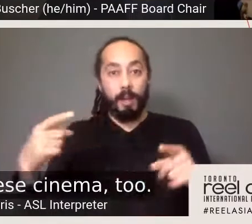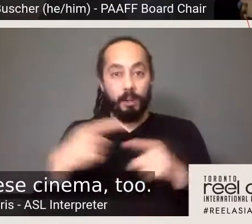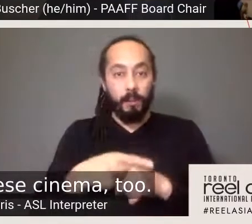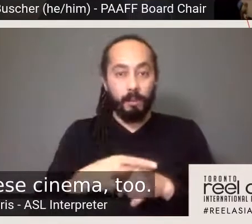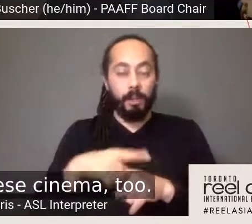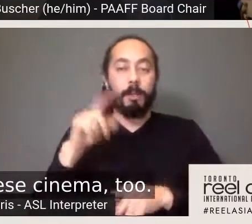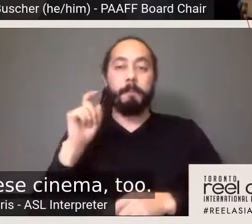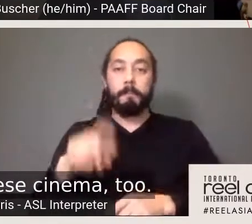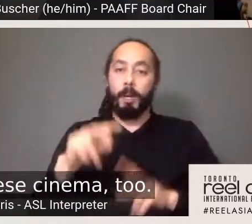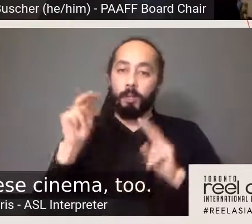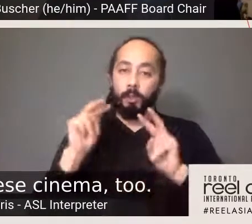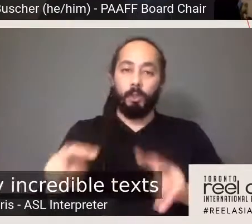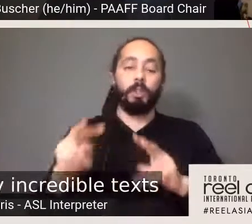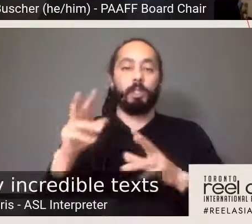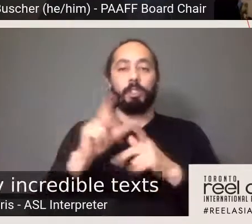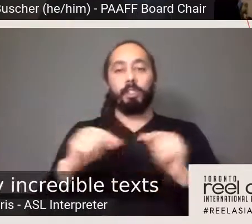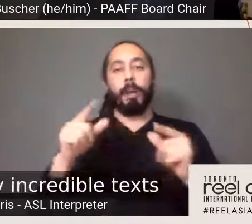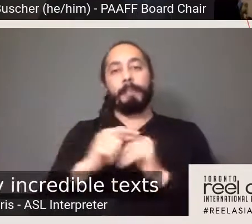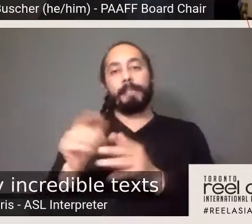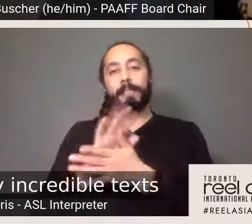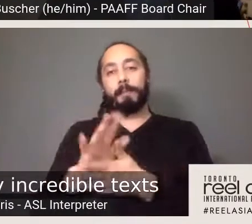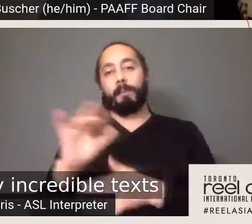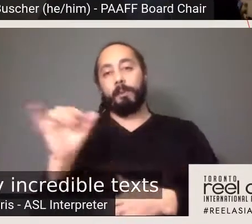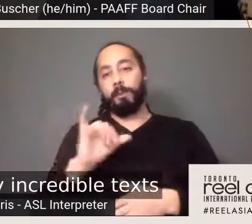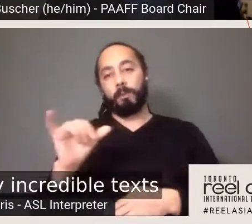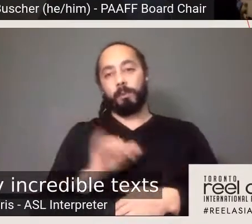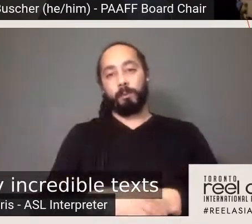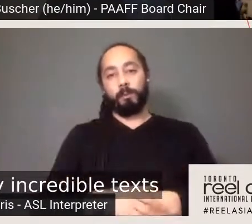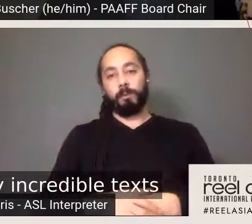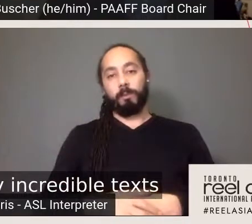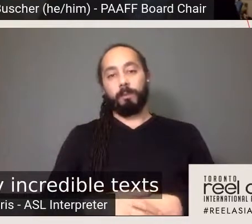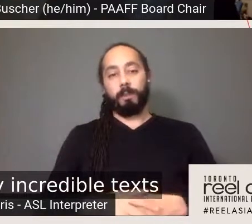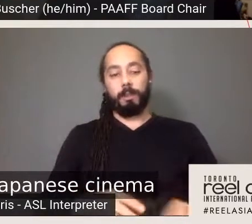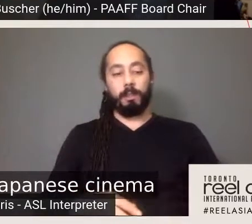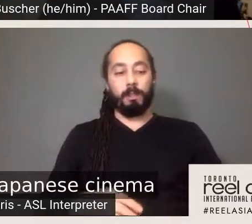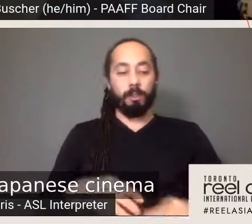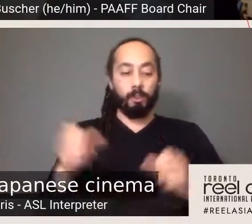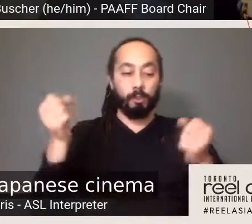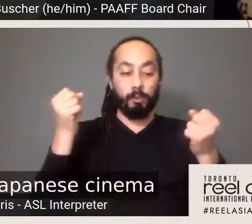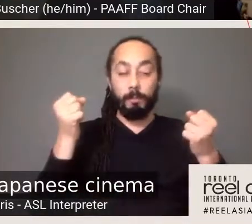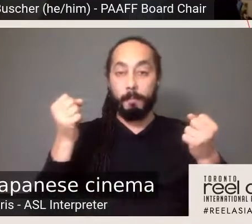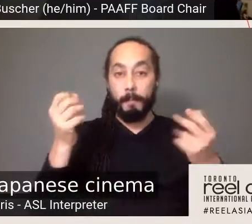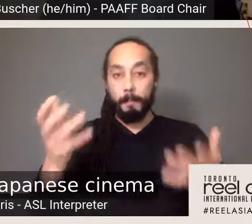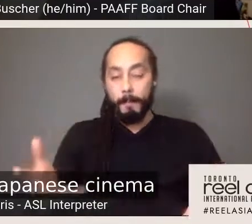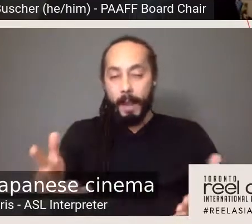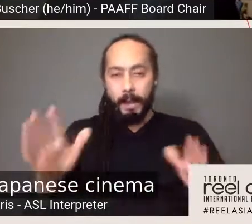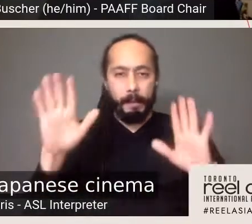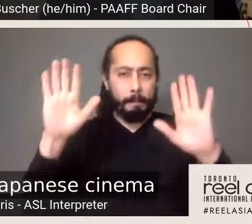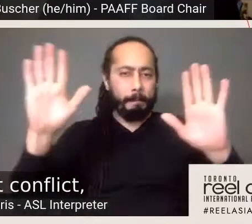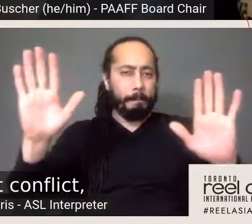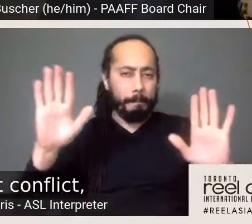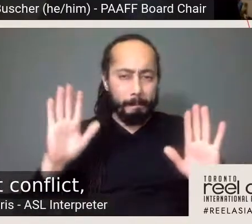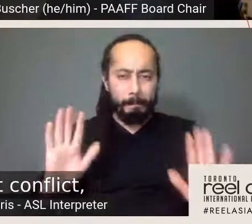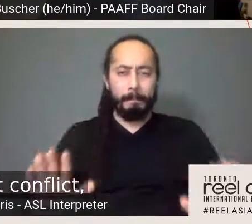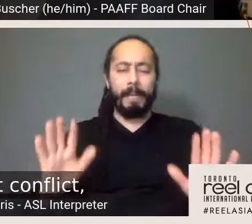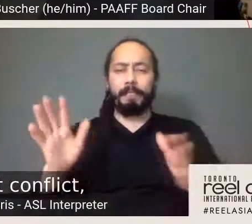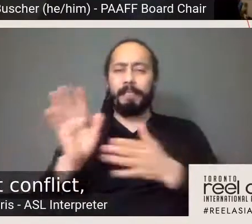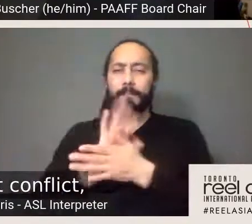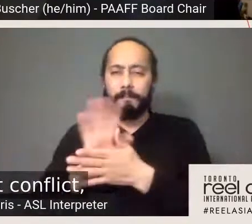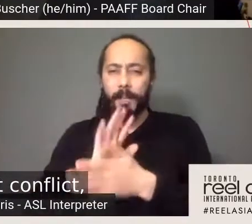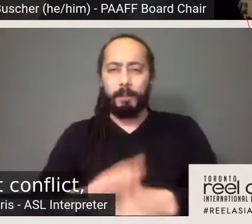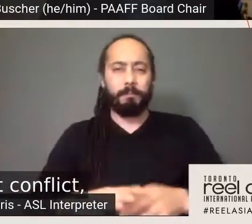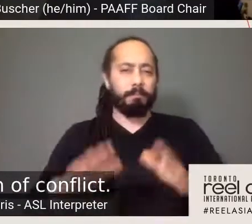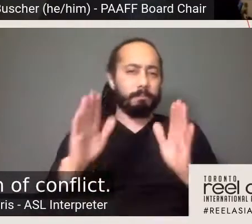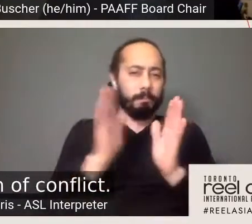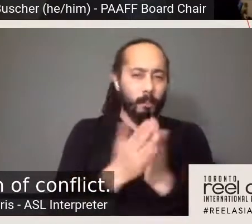look at Japanese cinema too, because there are so many incredible texts throughout the history of Japanese cinema that look at not